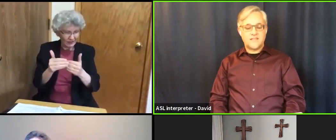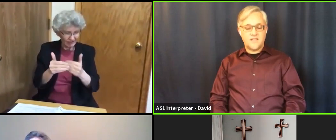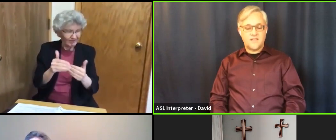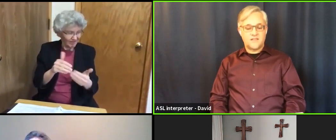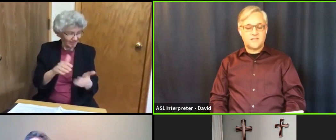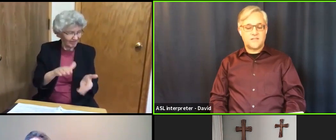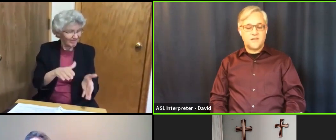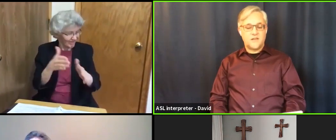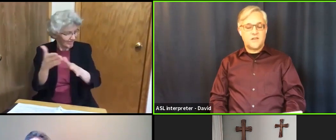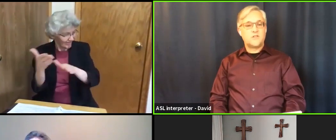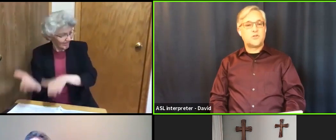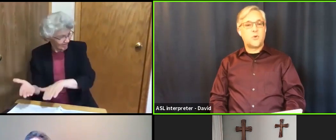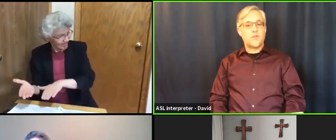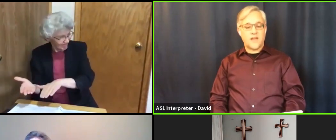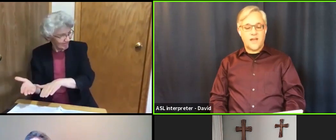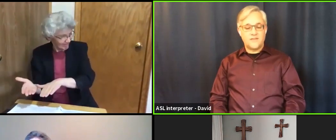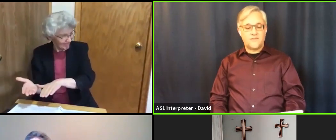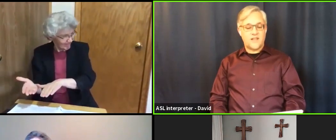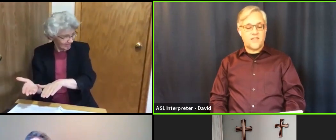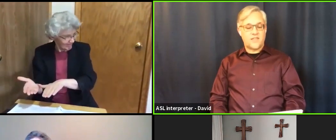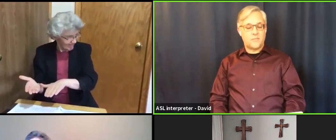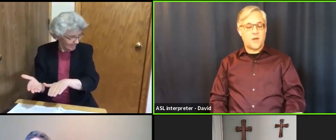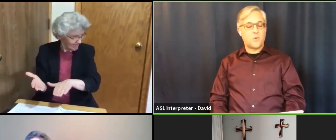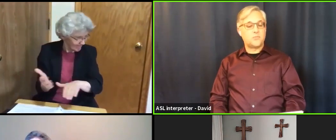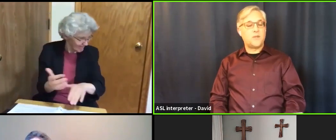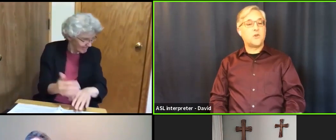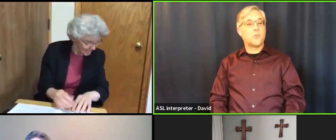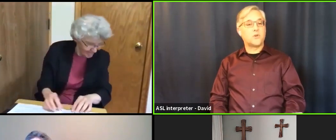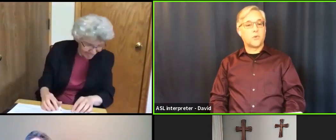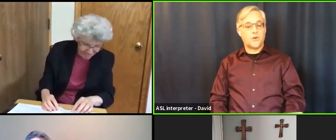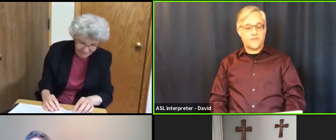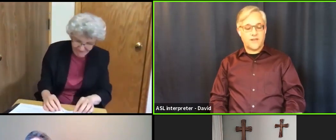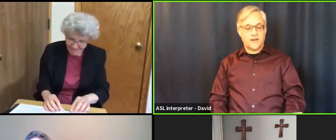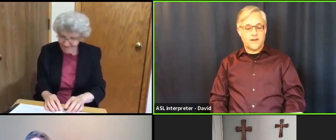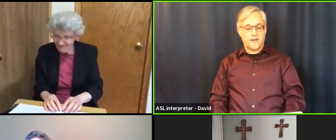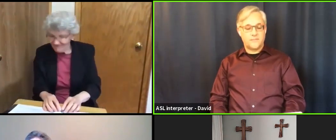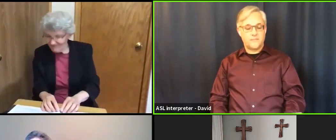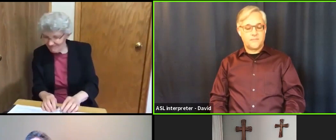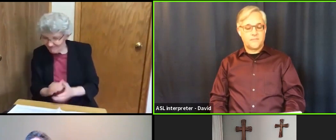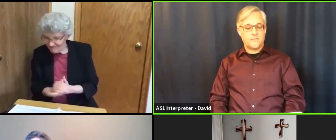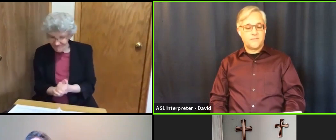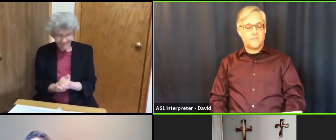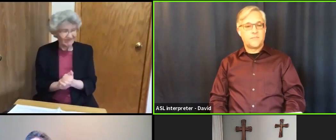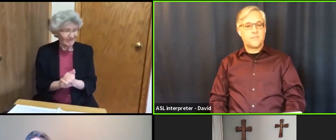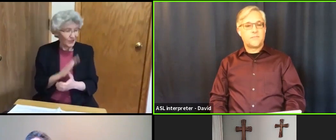He said this to show the kind of death by which Peter would glorify God.